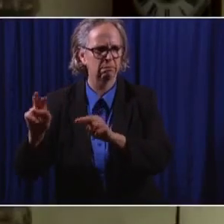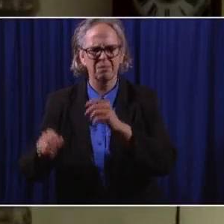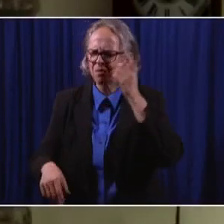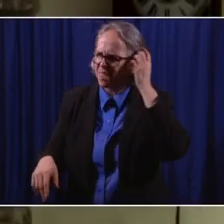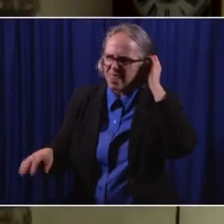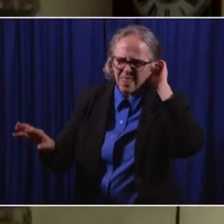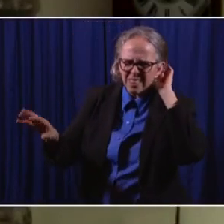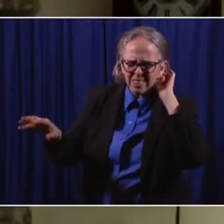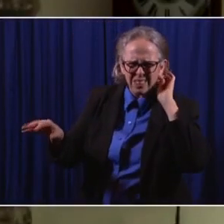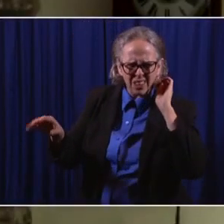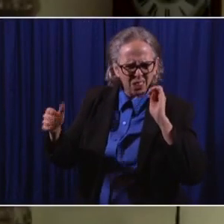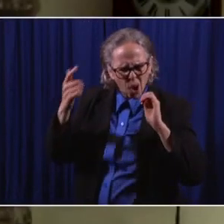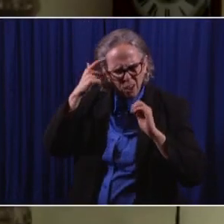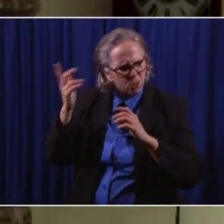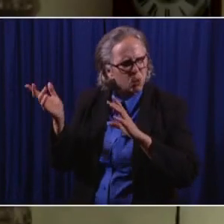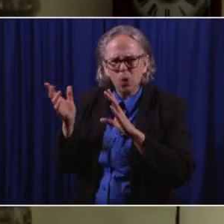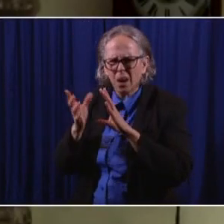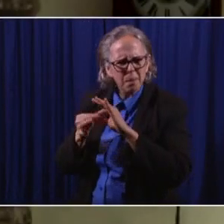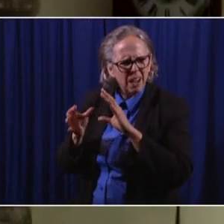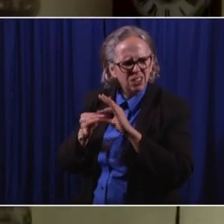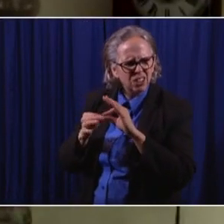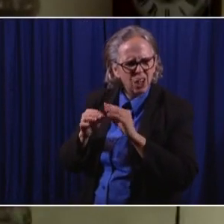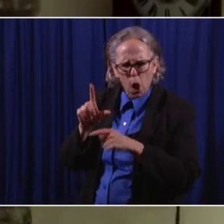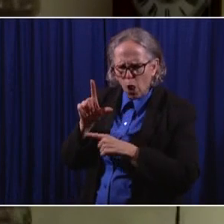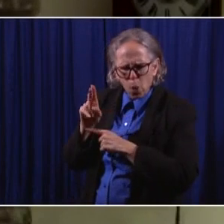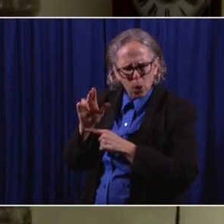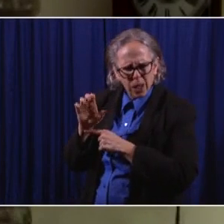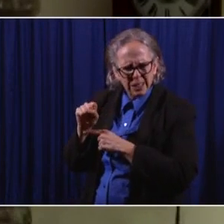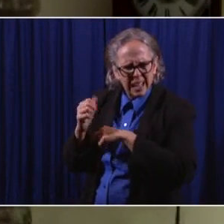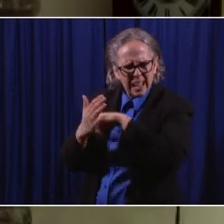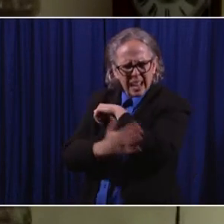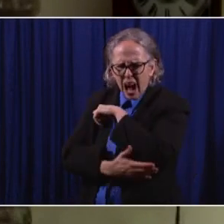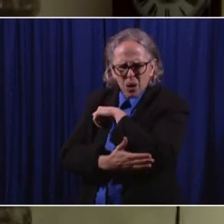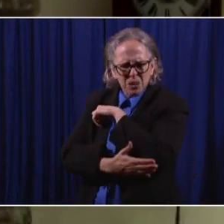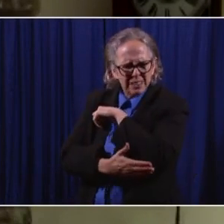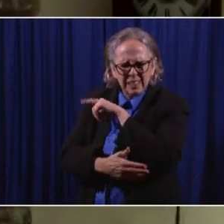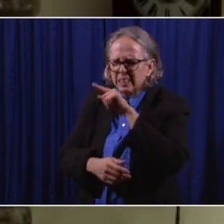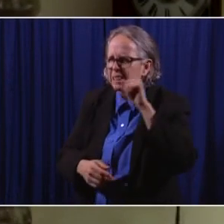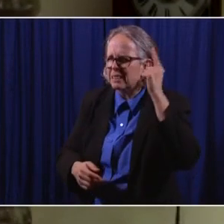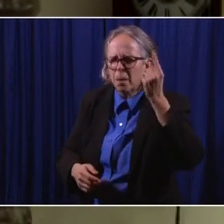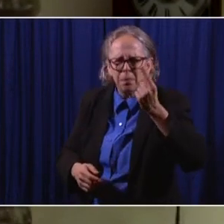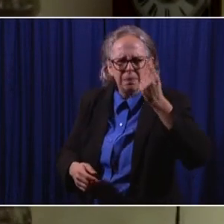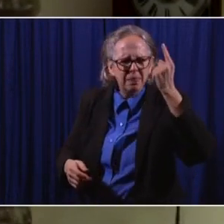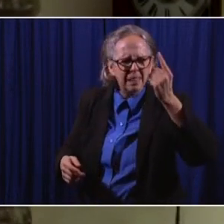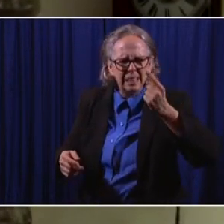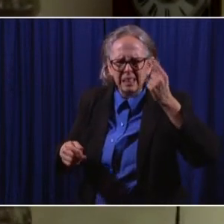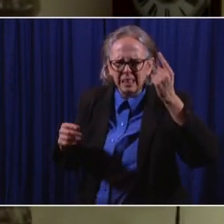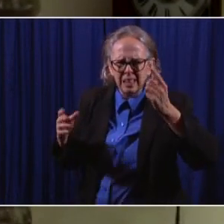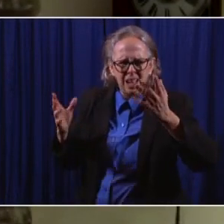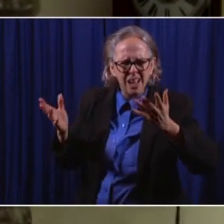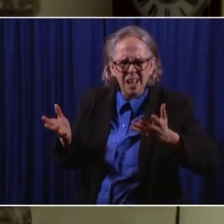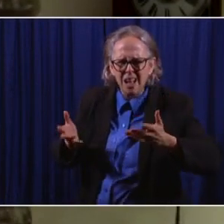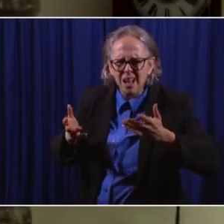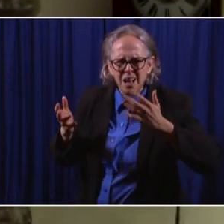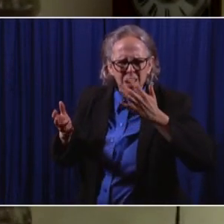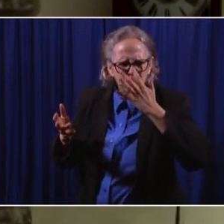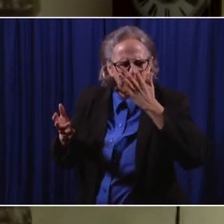for Lucas County, it was actually Oregon. Is that right? It was not actually